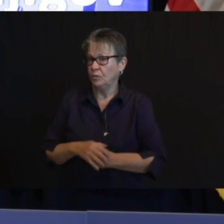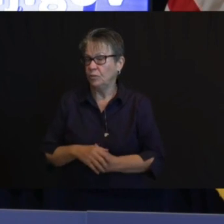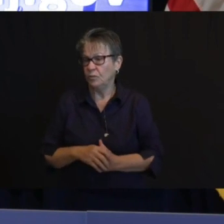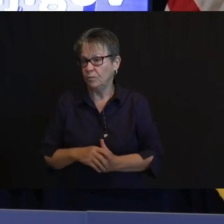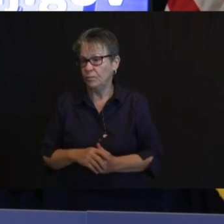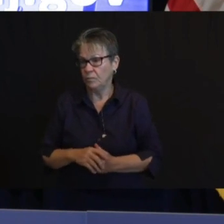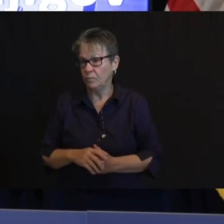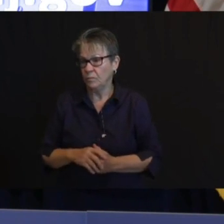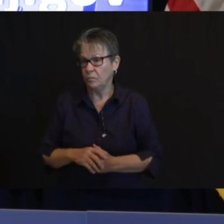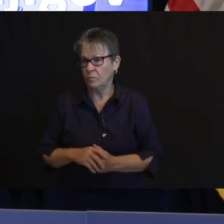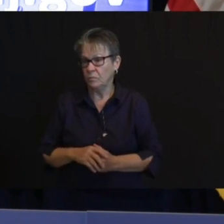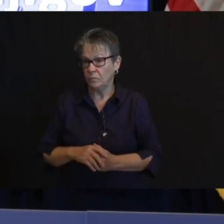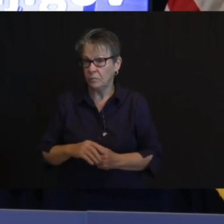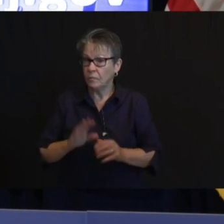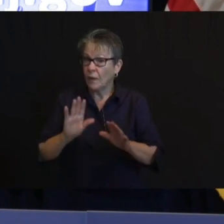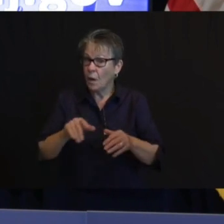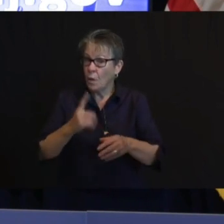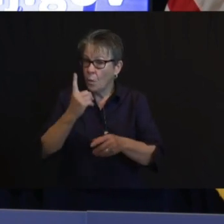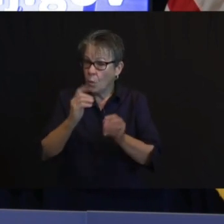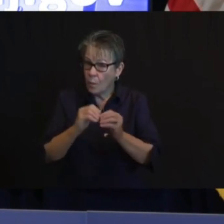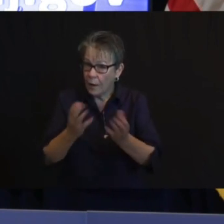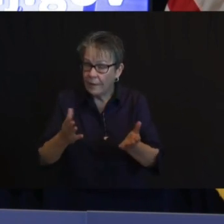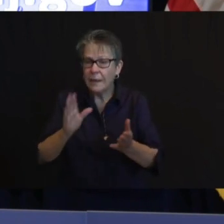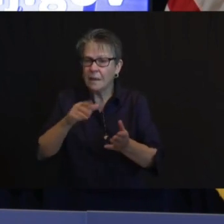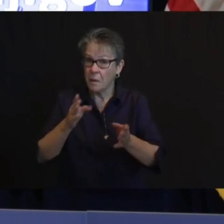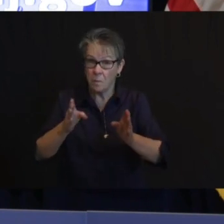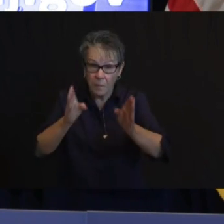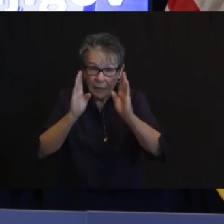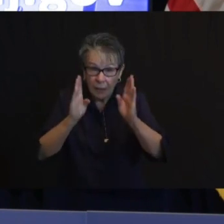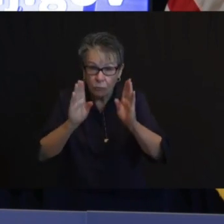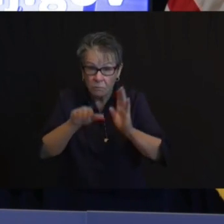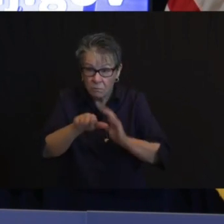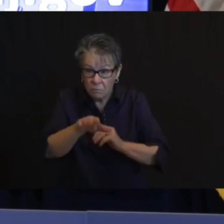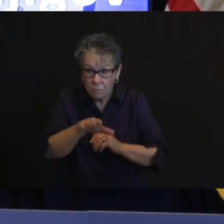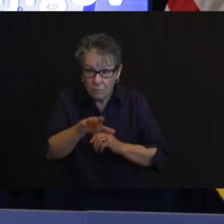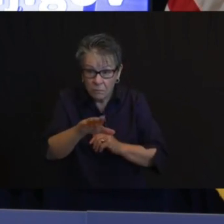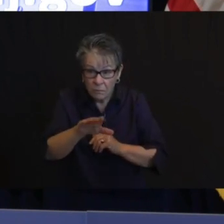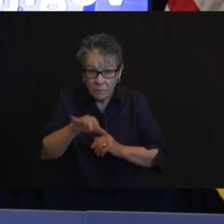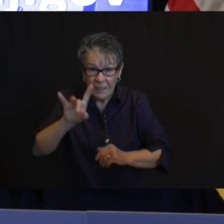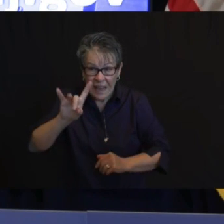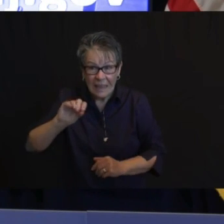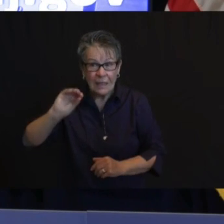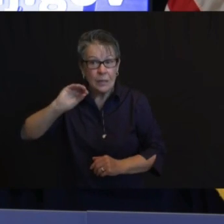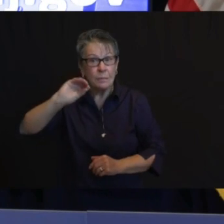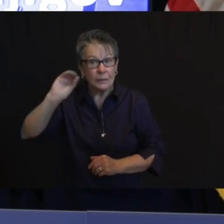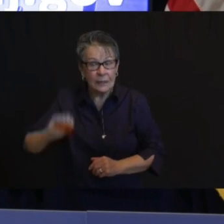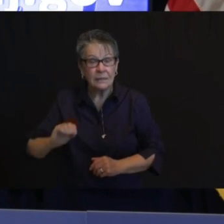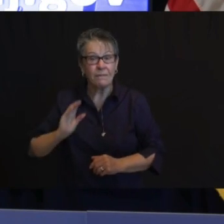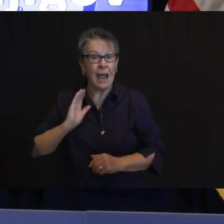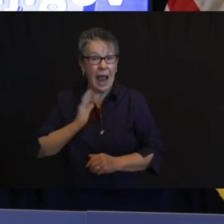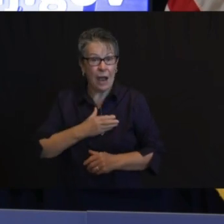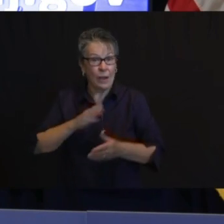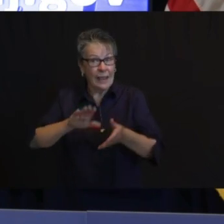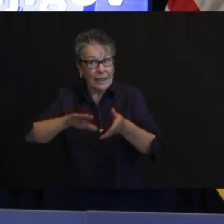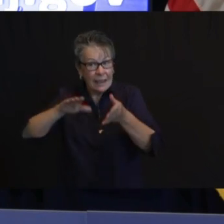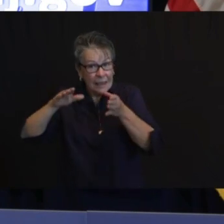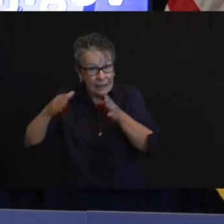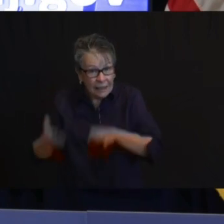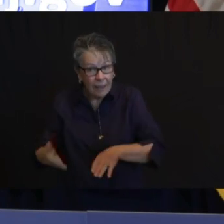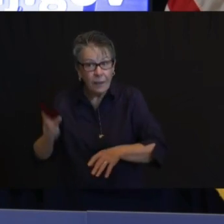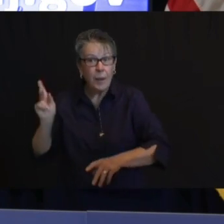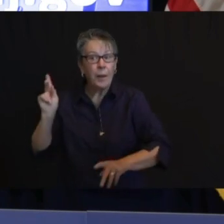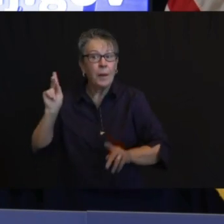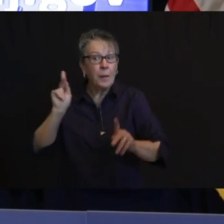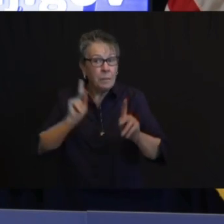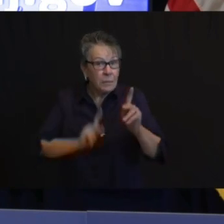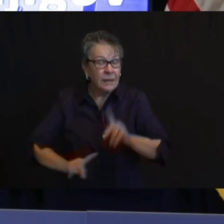Lastly, and I want you to listen carefully, 80% of our deaths are in individuals 65